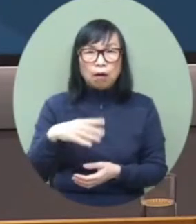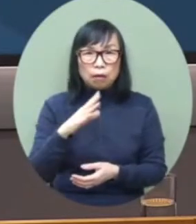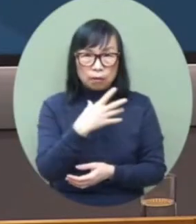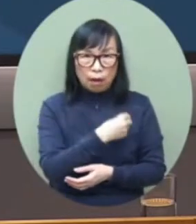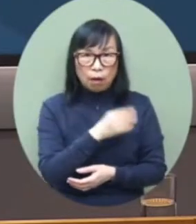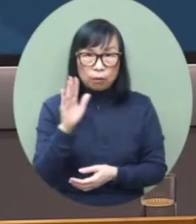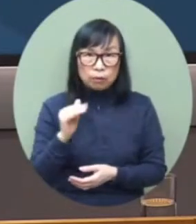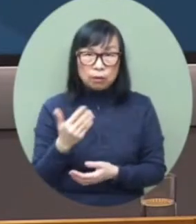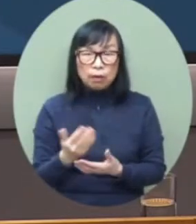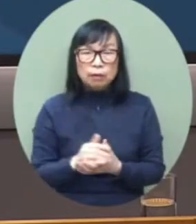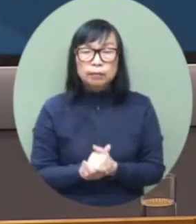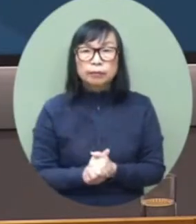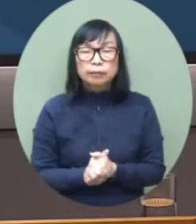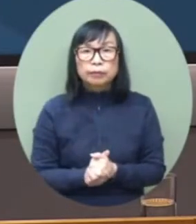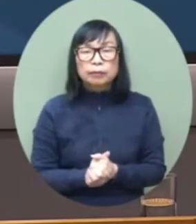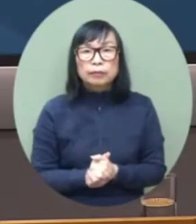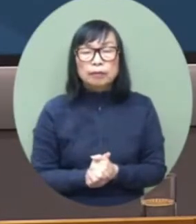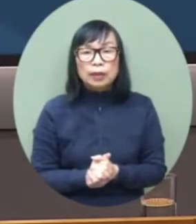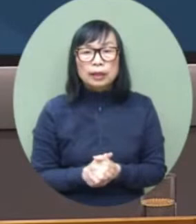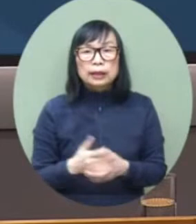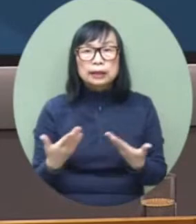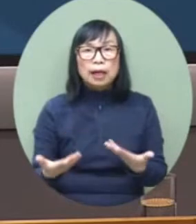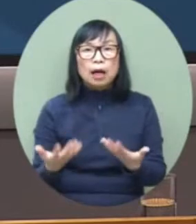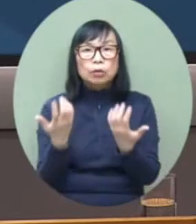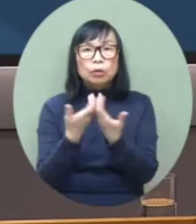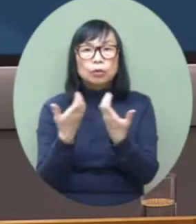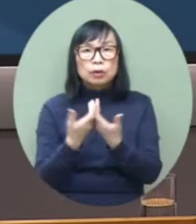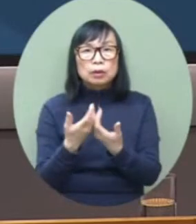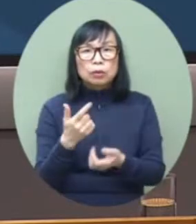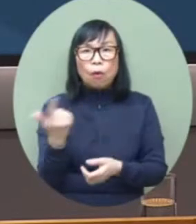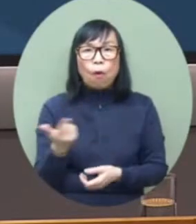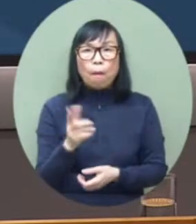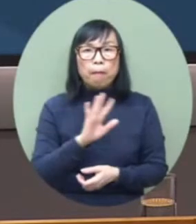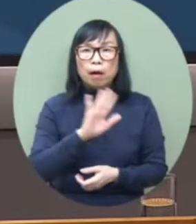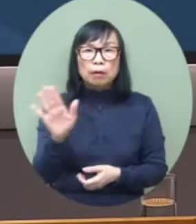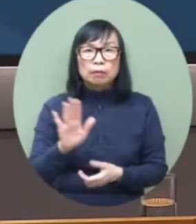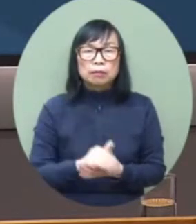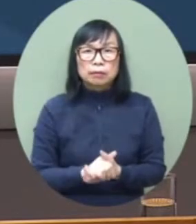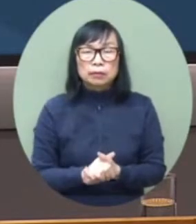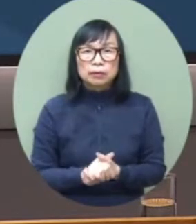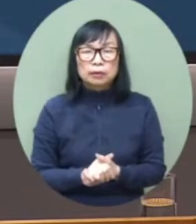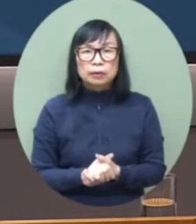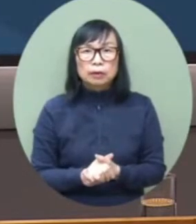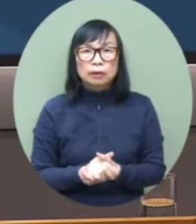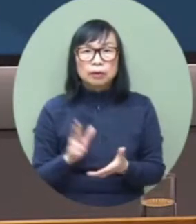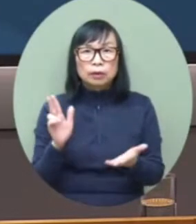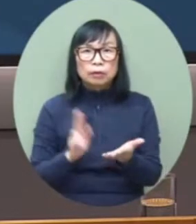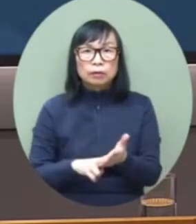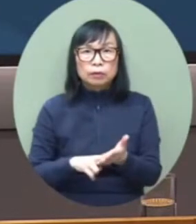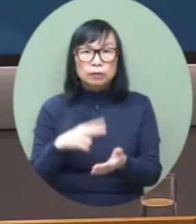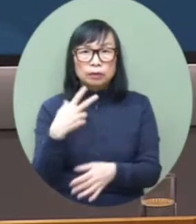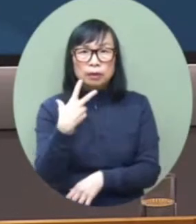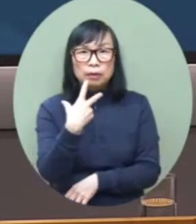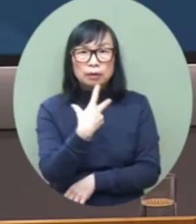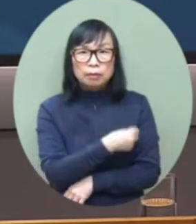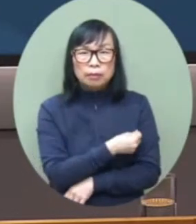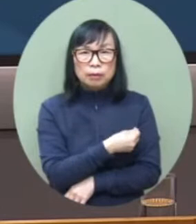allowed 3-year-olds to get their vaccinations. So we don't have a lot of statistics